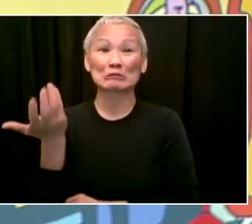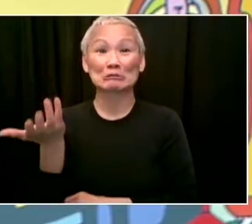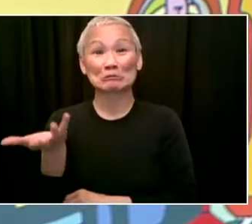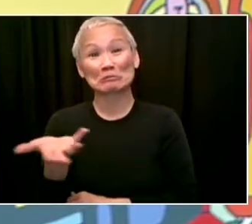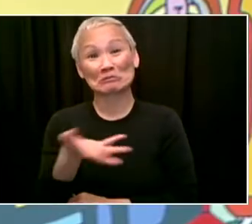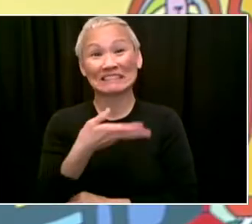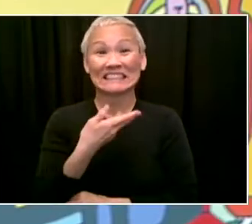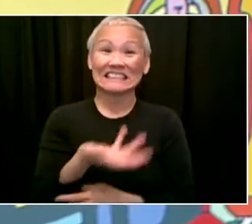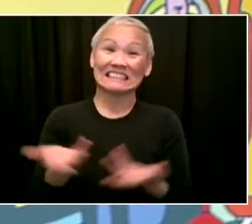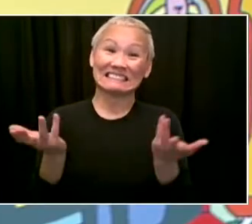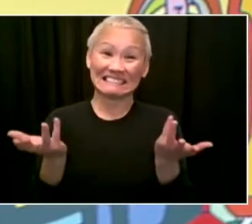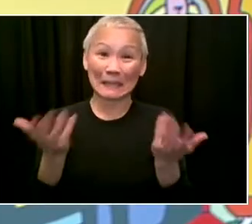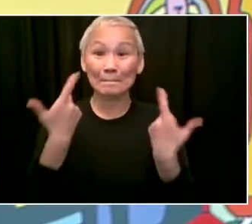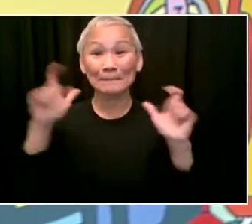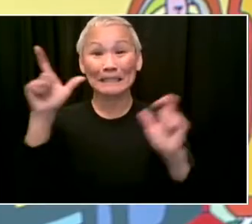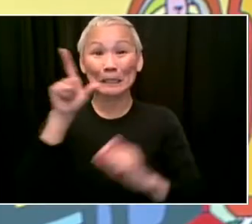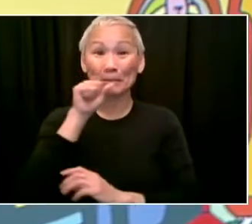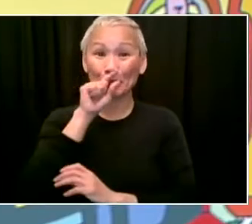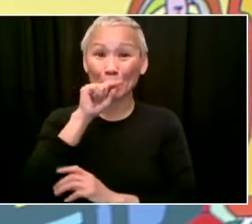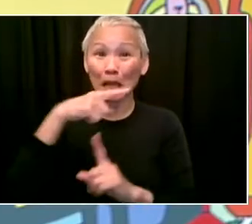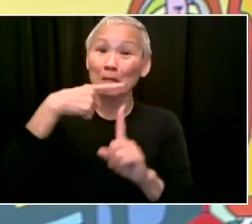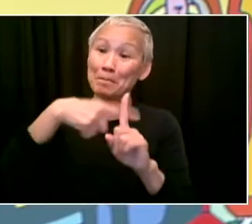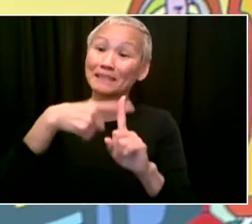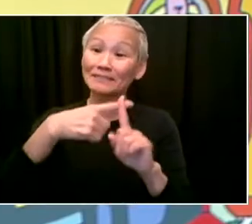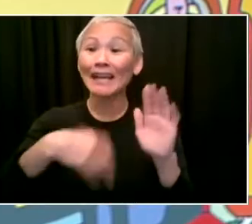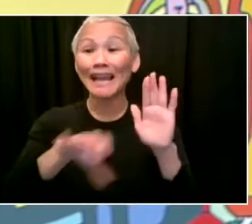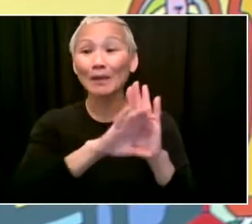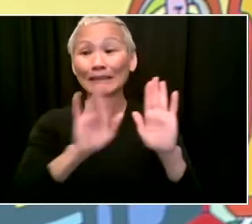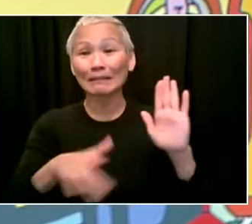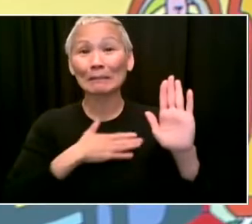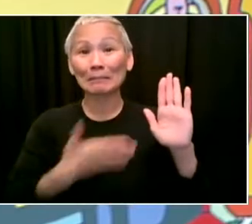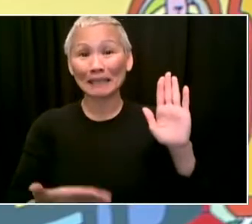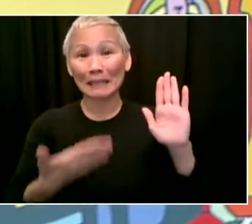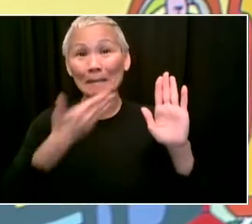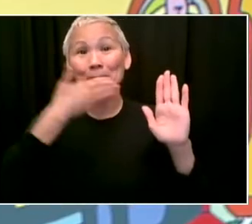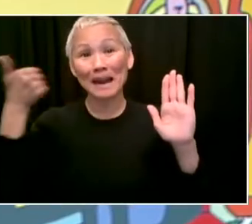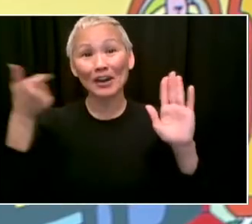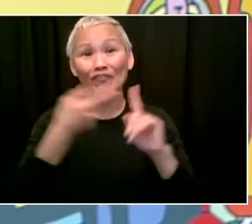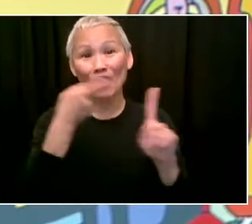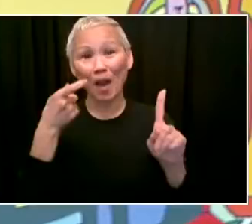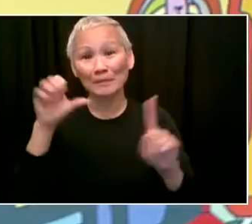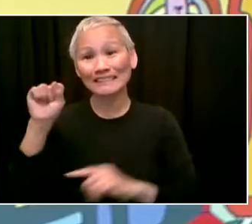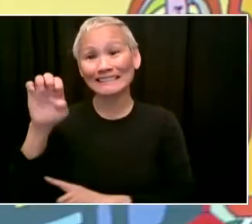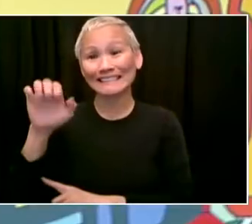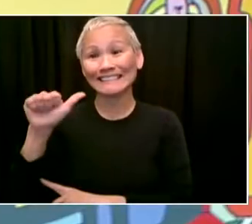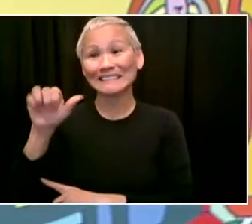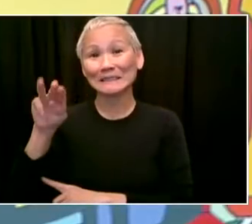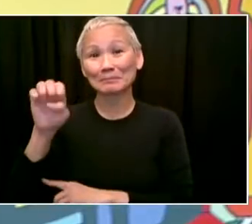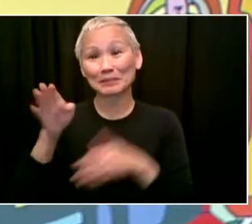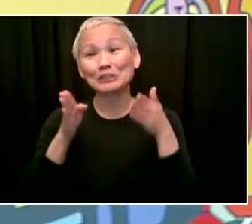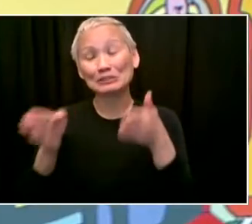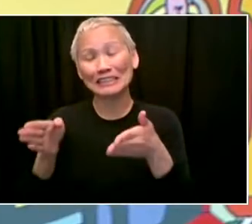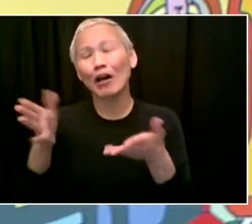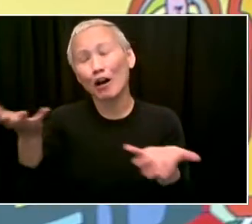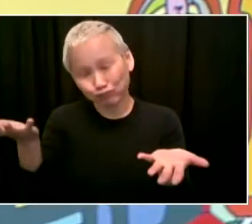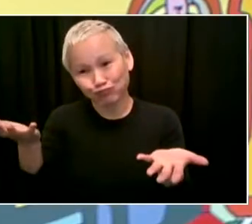one of the better Sesame Street characters. So that one, I wouldn't say it made my heart sing, but it had something good to